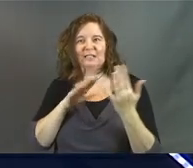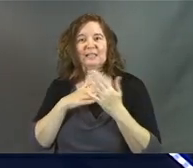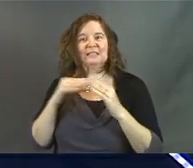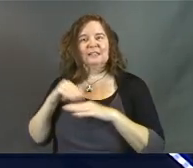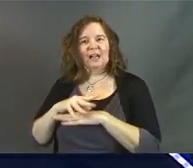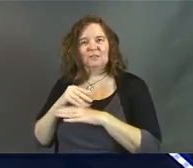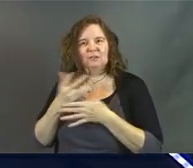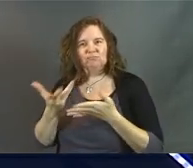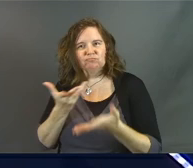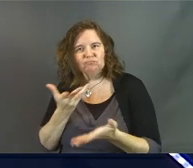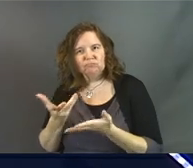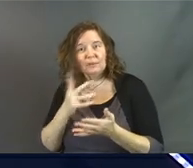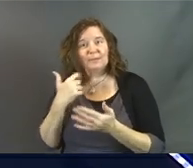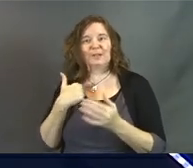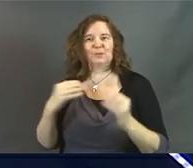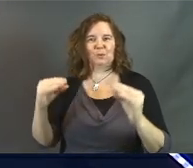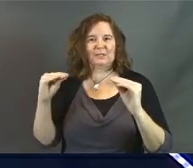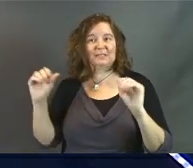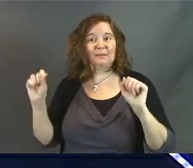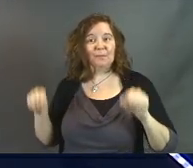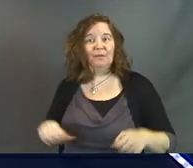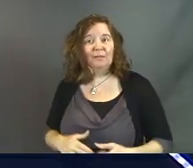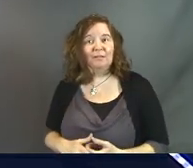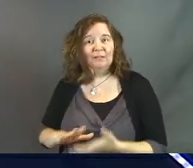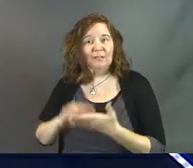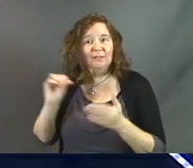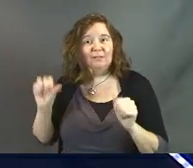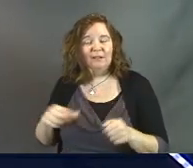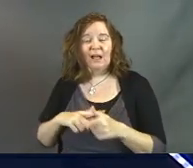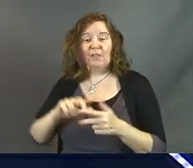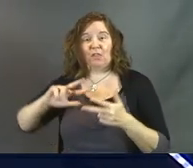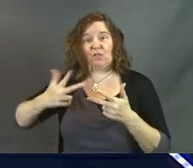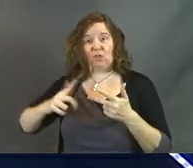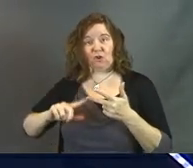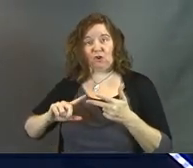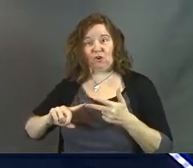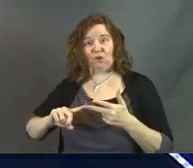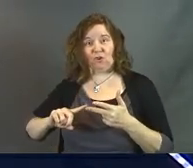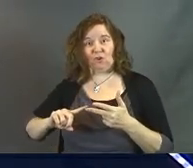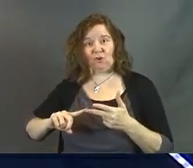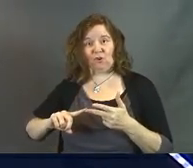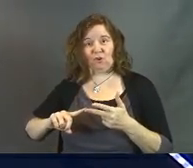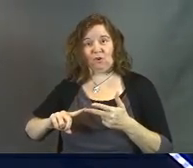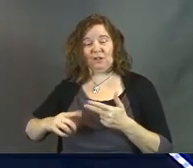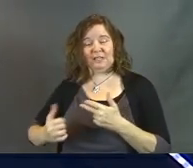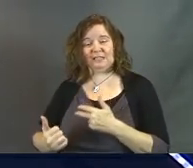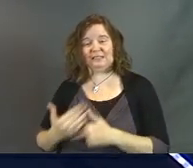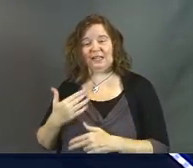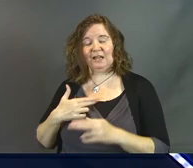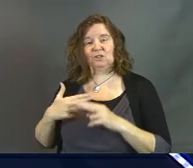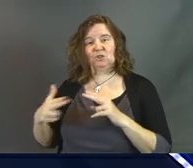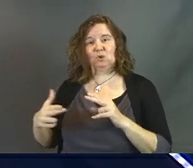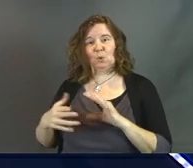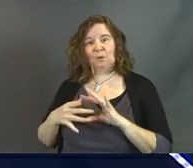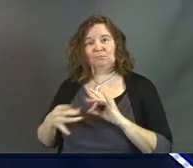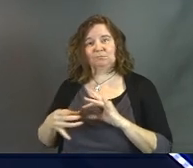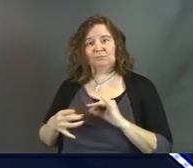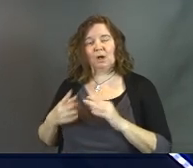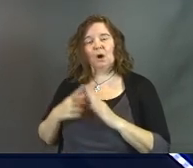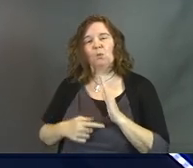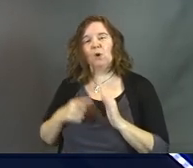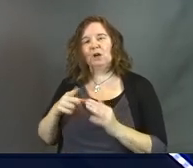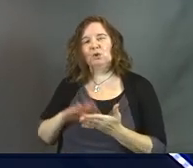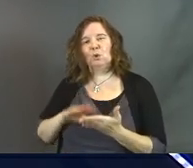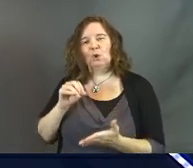race consultation, because we're teachable. And then the third thing is send us a short testimony of